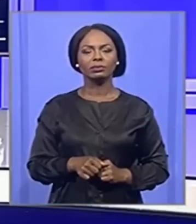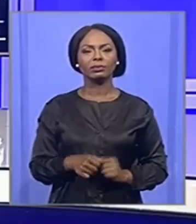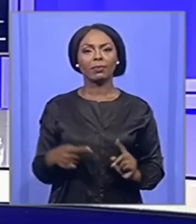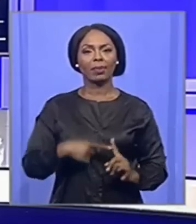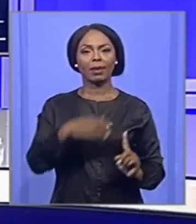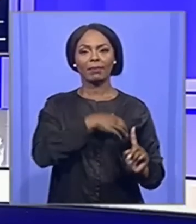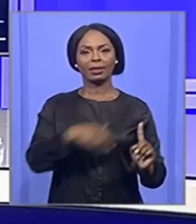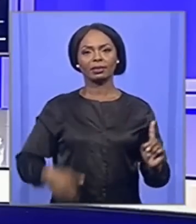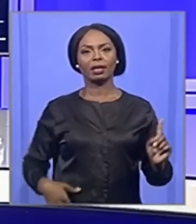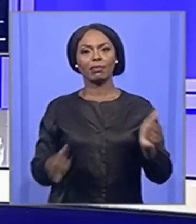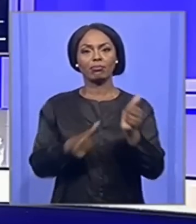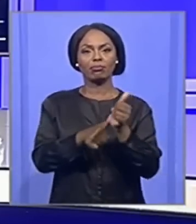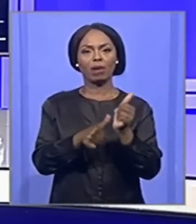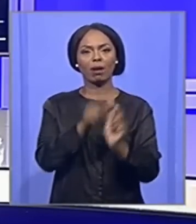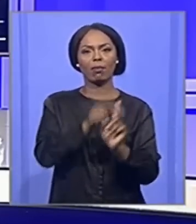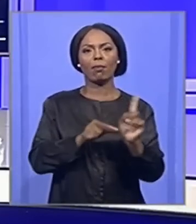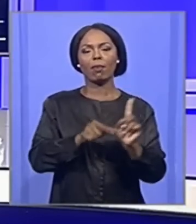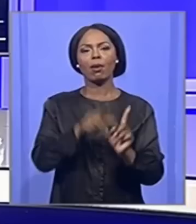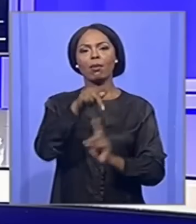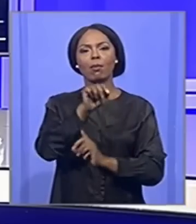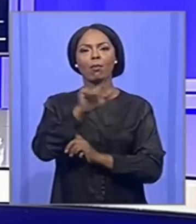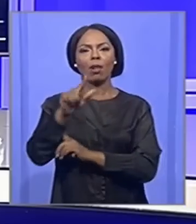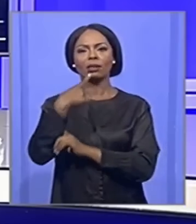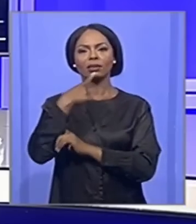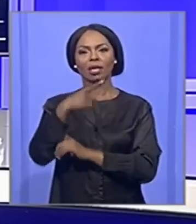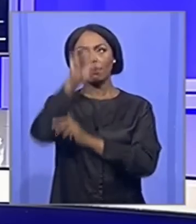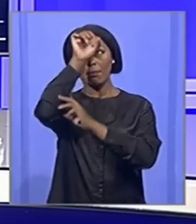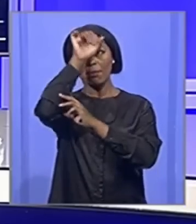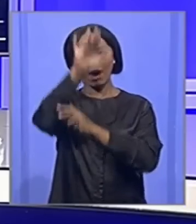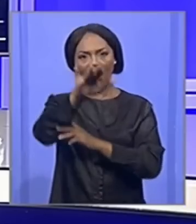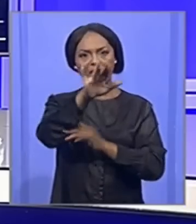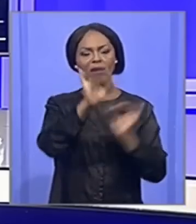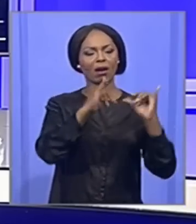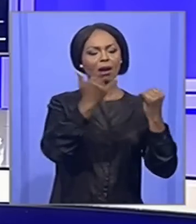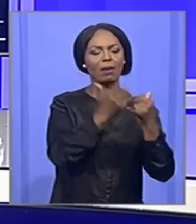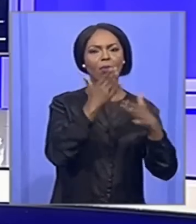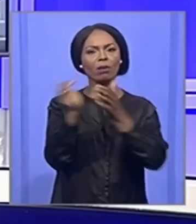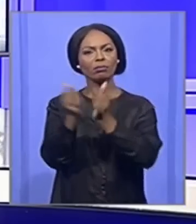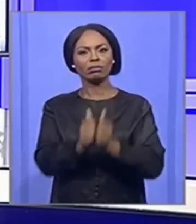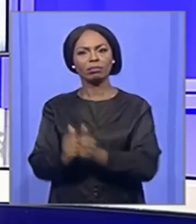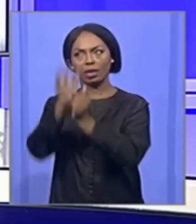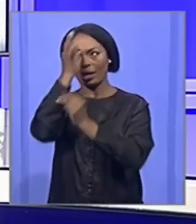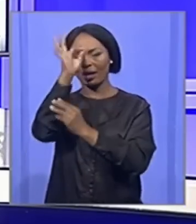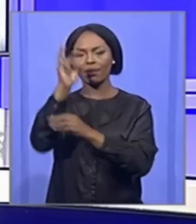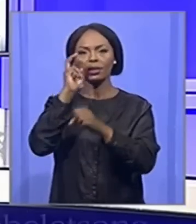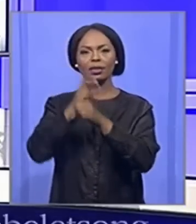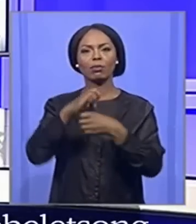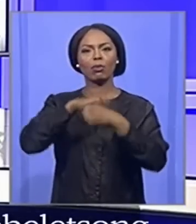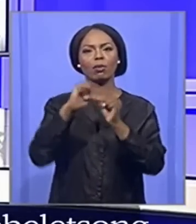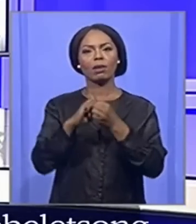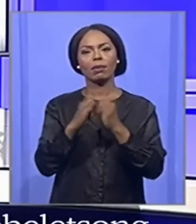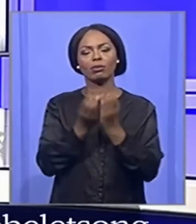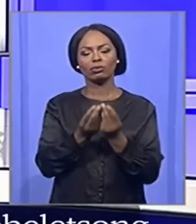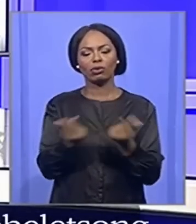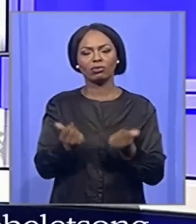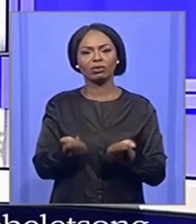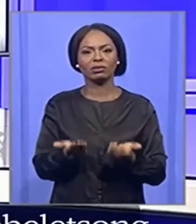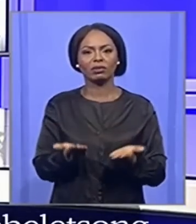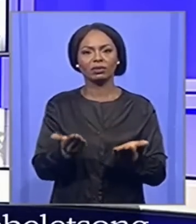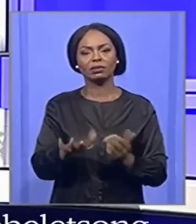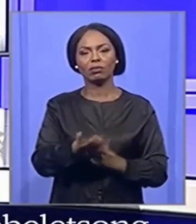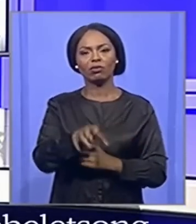Motlatso mo Presidente Paul Mashatile o re dikhampani tsa merafo di lokela ho sebetsa le bona ho rarolla mathata a phano ya ditshebeletso provinseng ya North West.